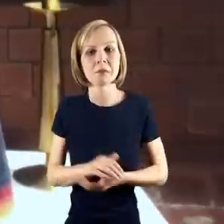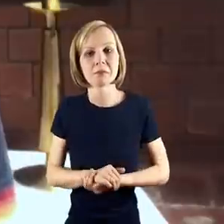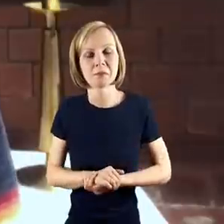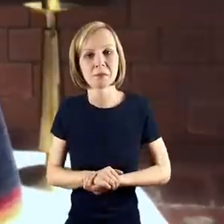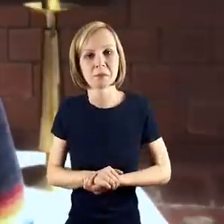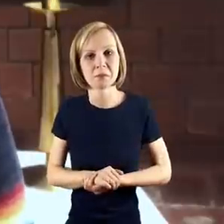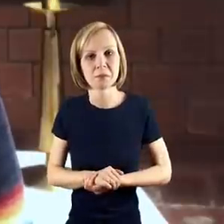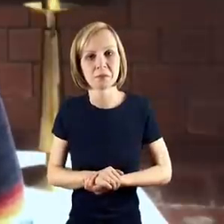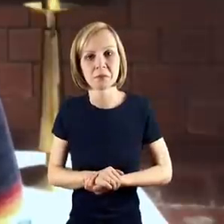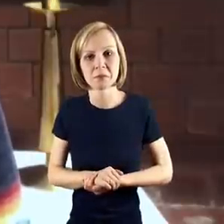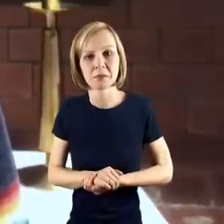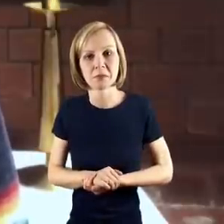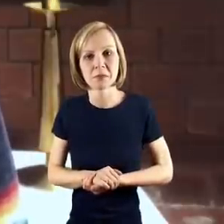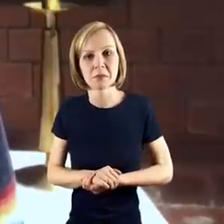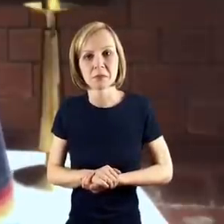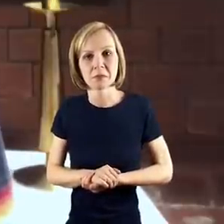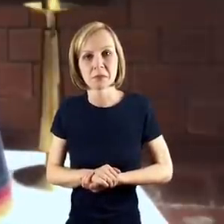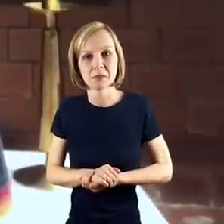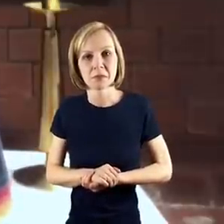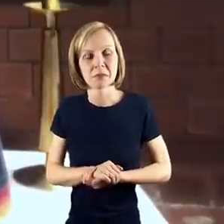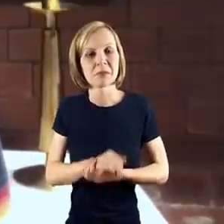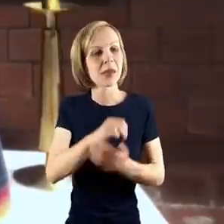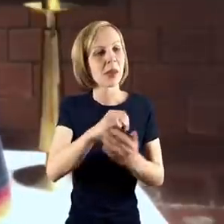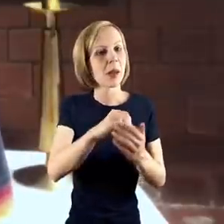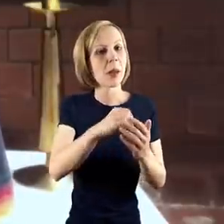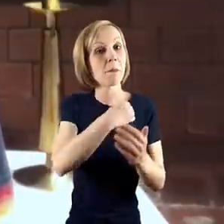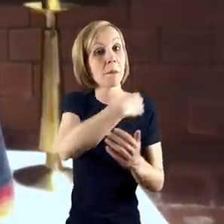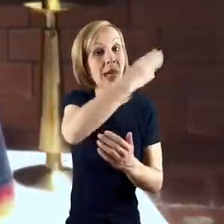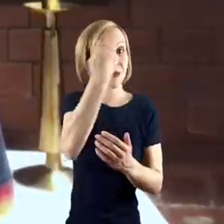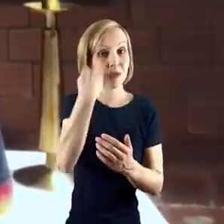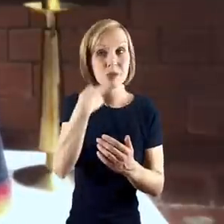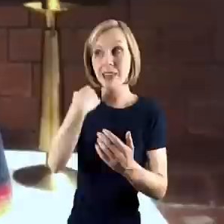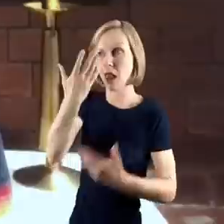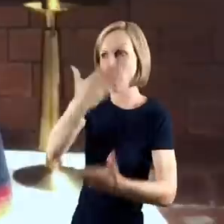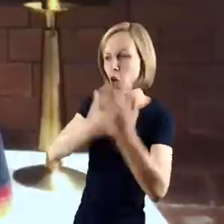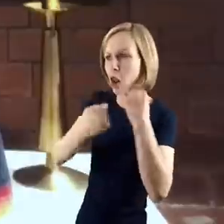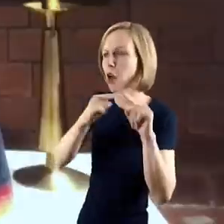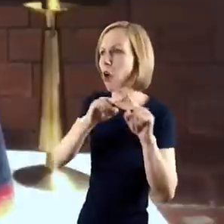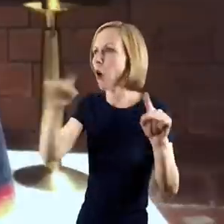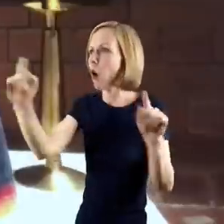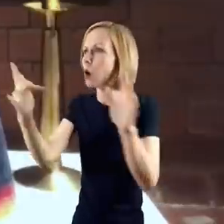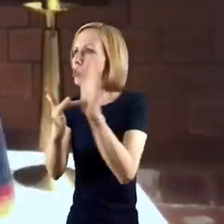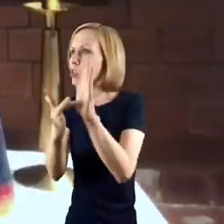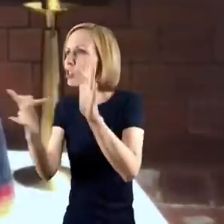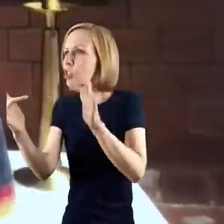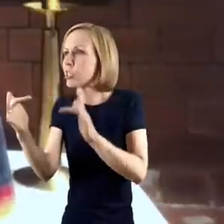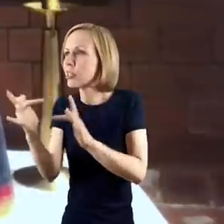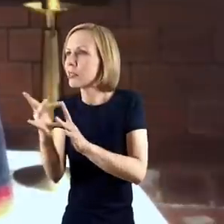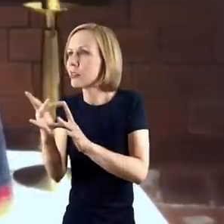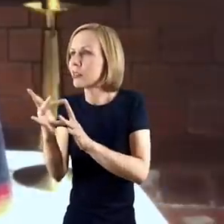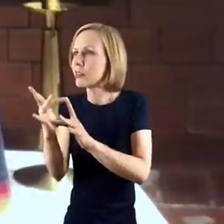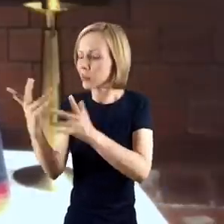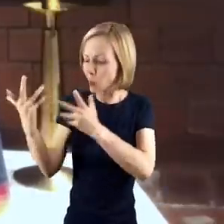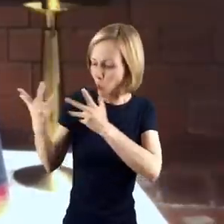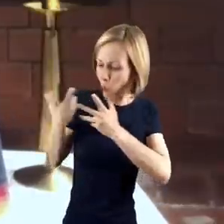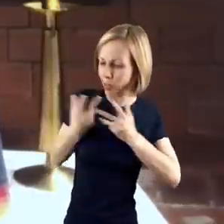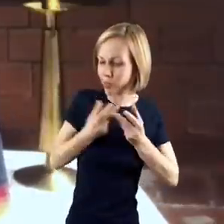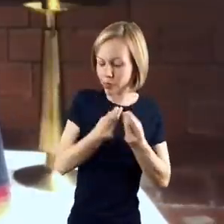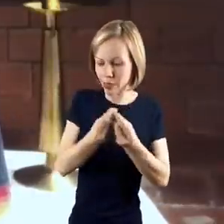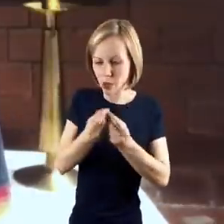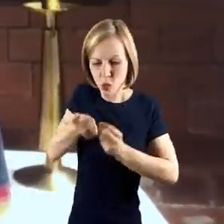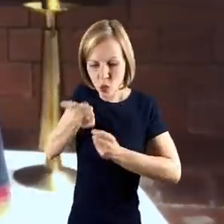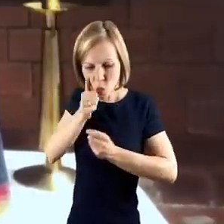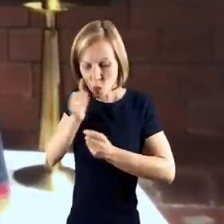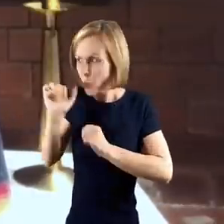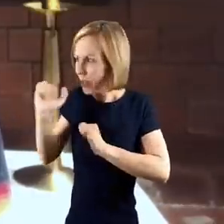I'm sure Mary learned that. That as she provided a home for Jesus, she knew the love of God in